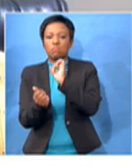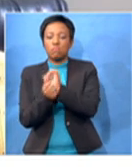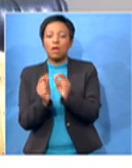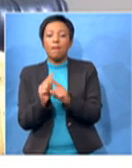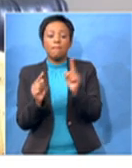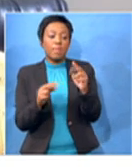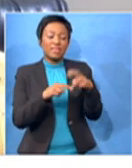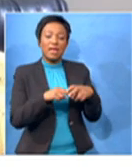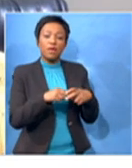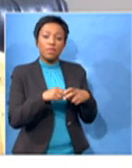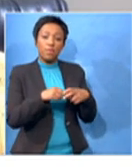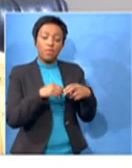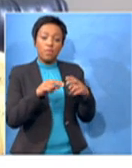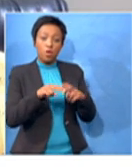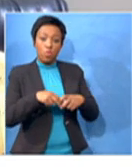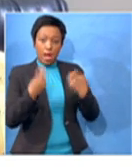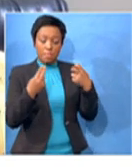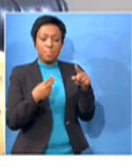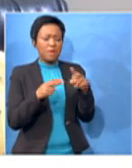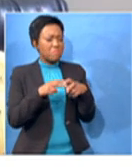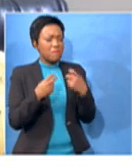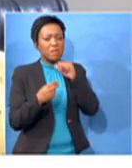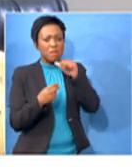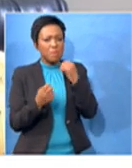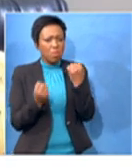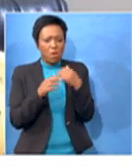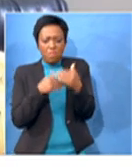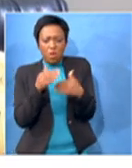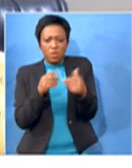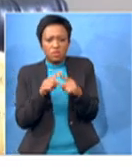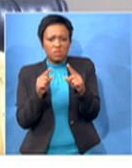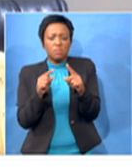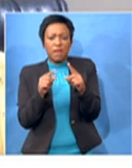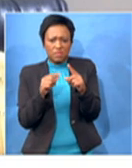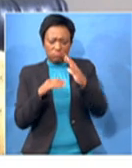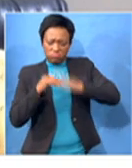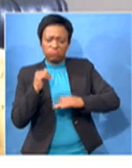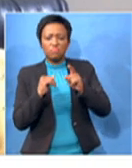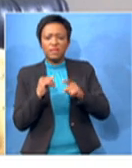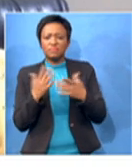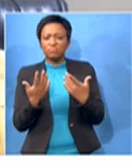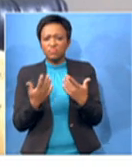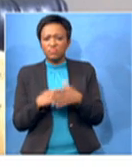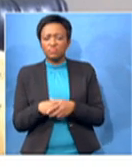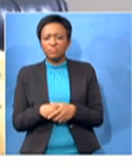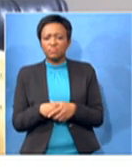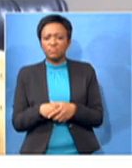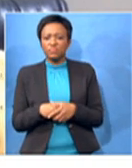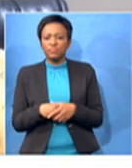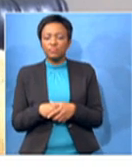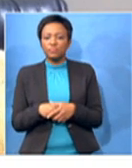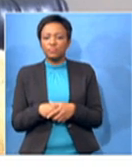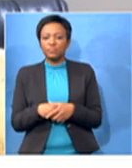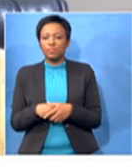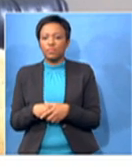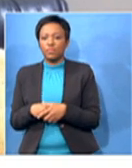a court process involved or not, rape is just rape, and concomitant action needs to be taken. So all